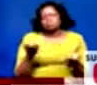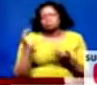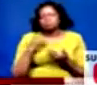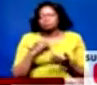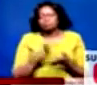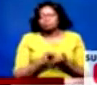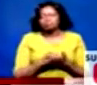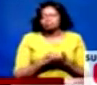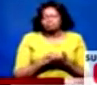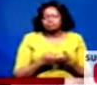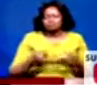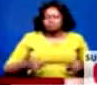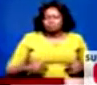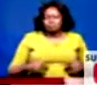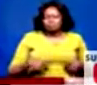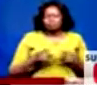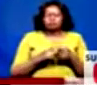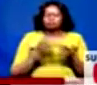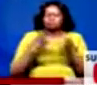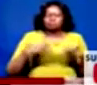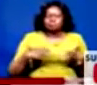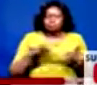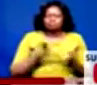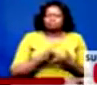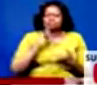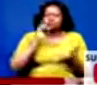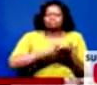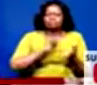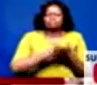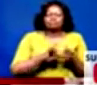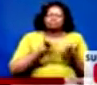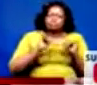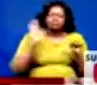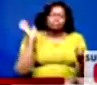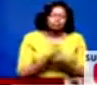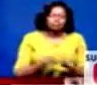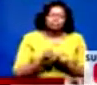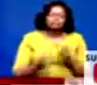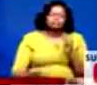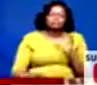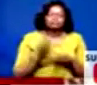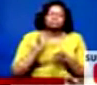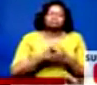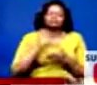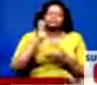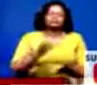kwa vijana na zaidi pia kwa wanabiashara ambao wamesema to stick so much into watu wa production, ambao hii unajua itaweza